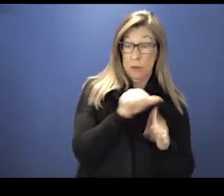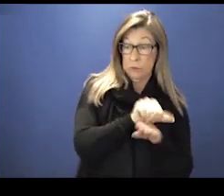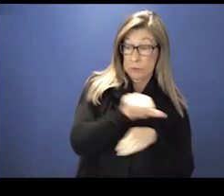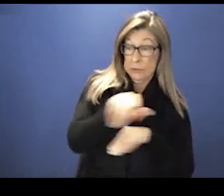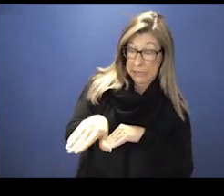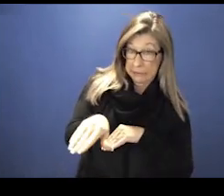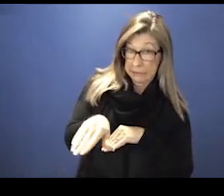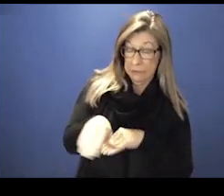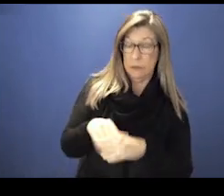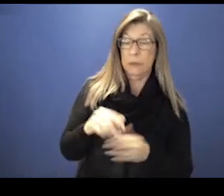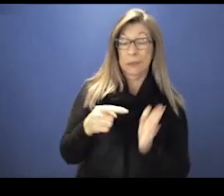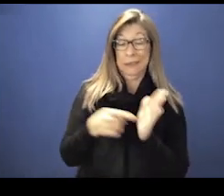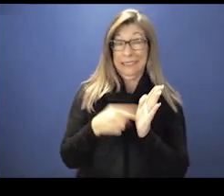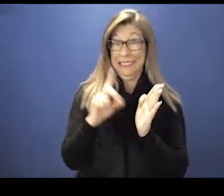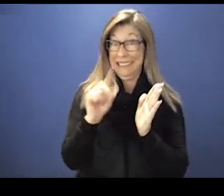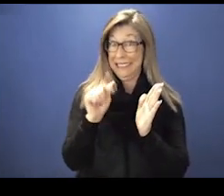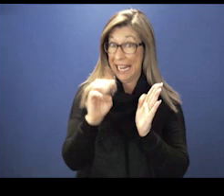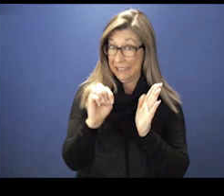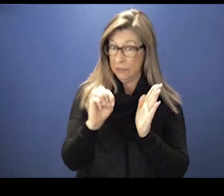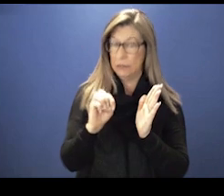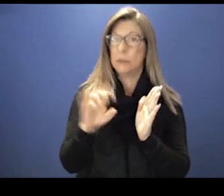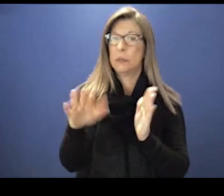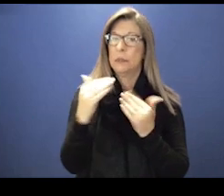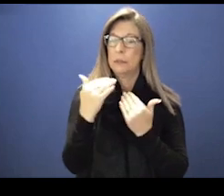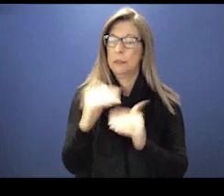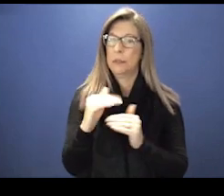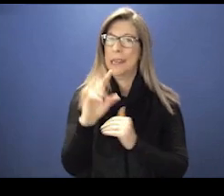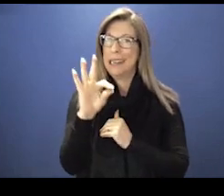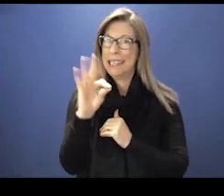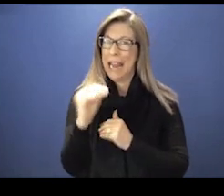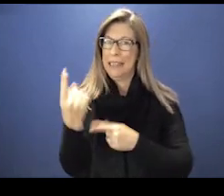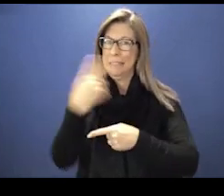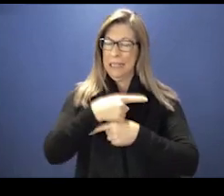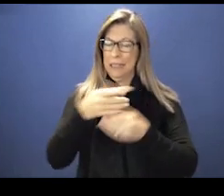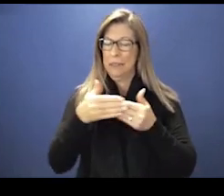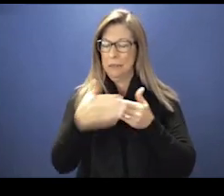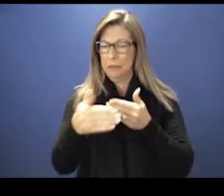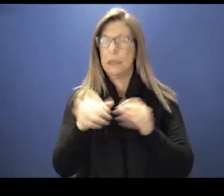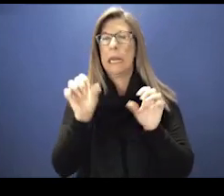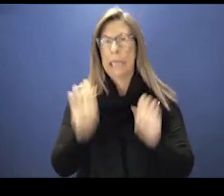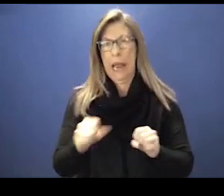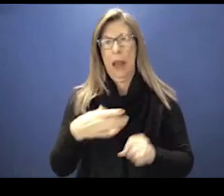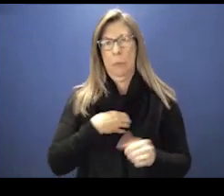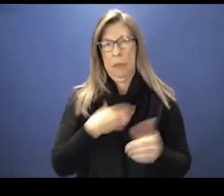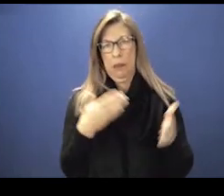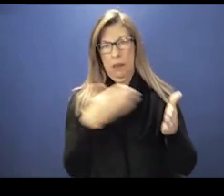90 days after the CRA mails the notice of determination.